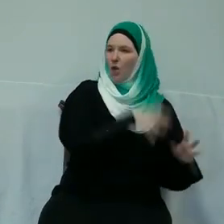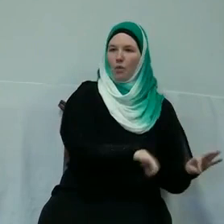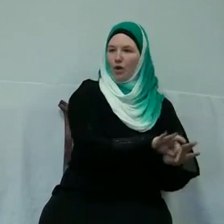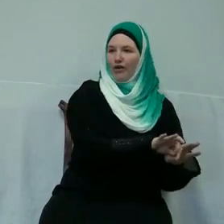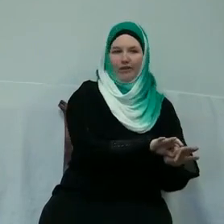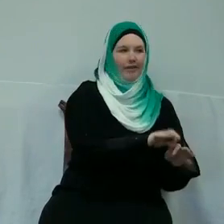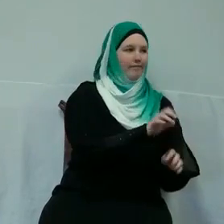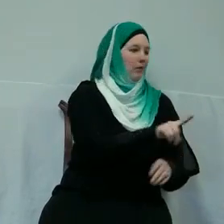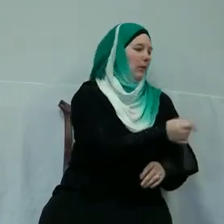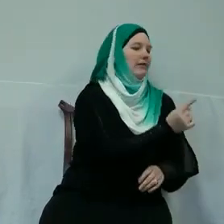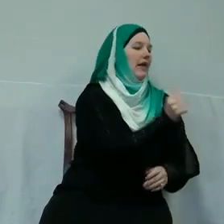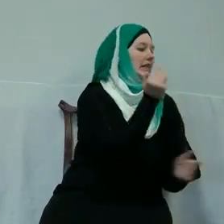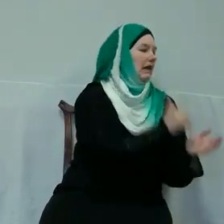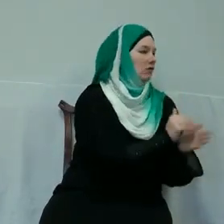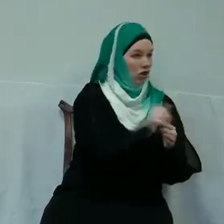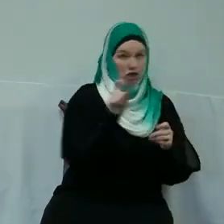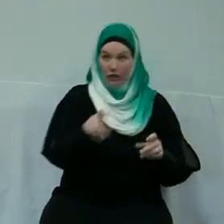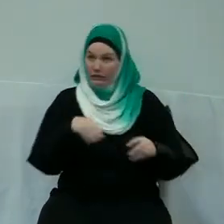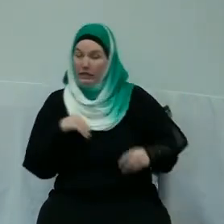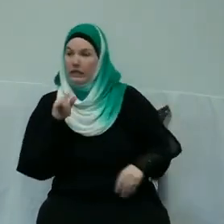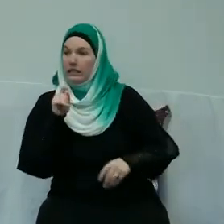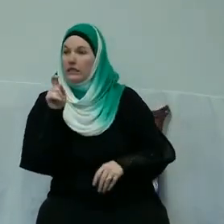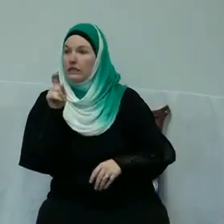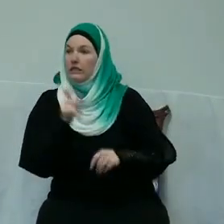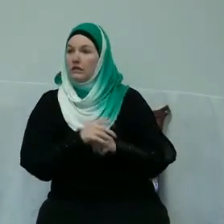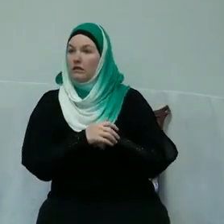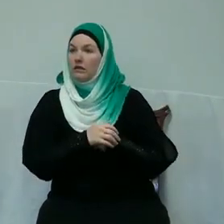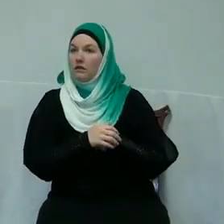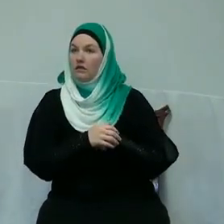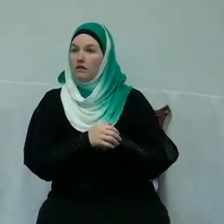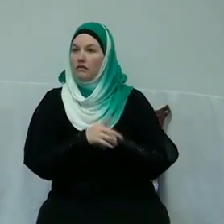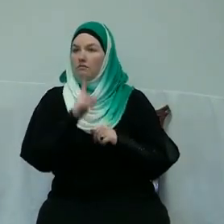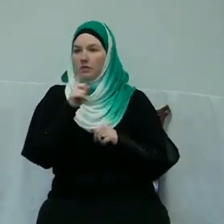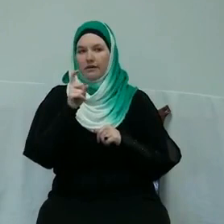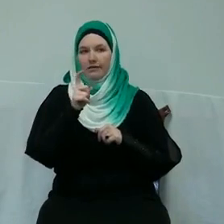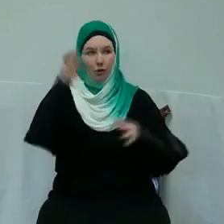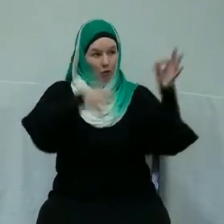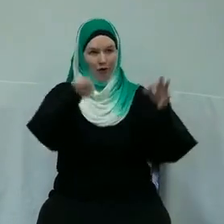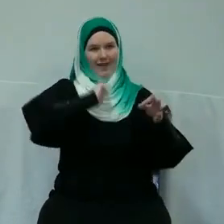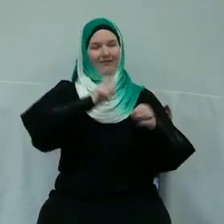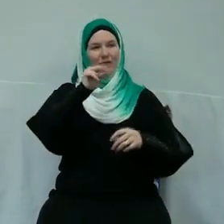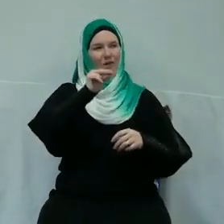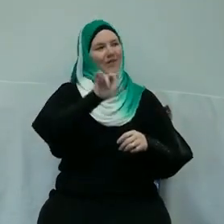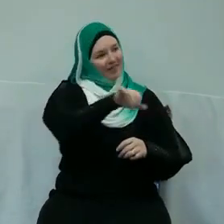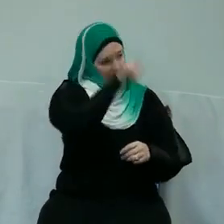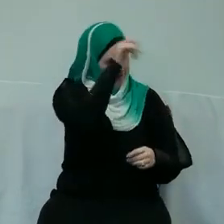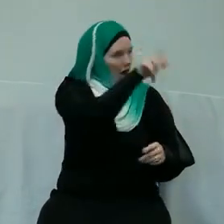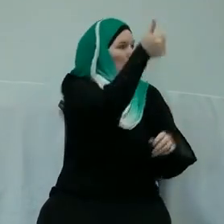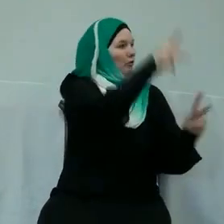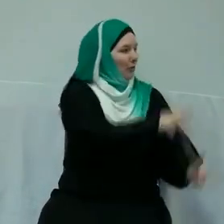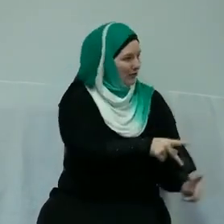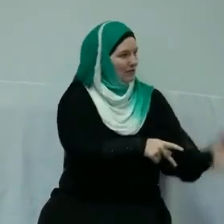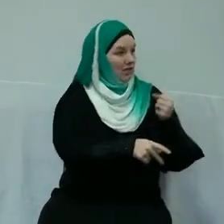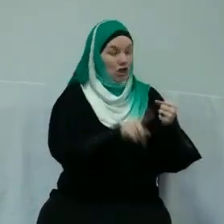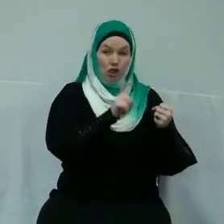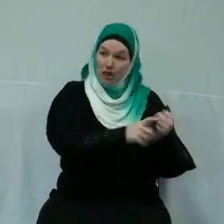much. Should I take it? Because he's not going to take it from the court, he's going to take it from the other side. Should